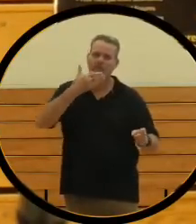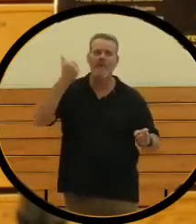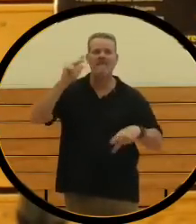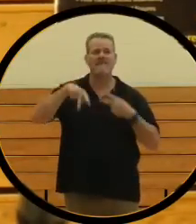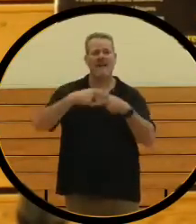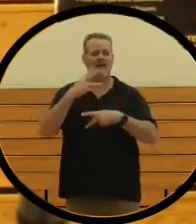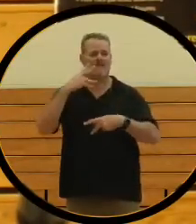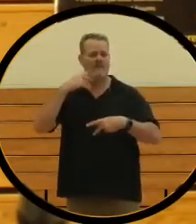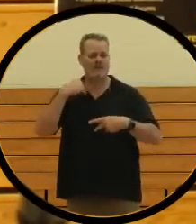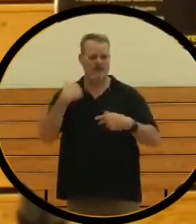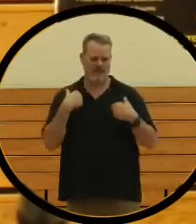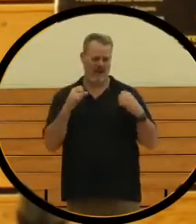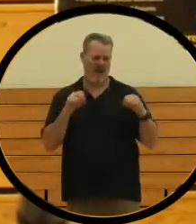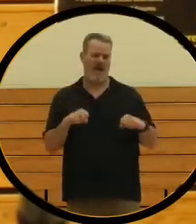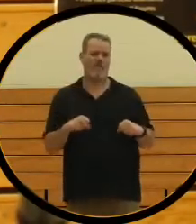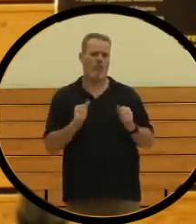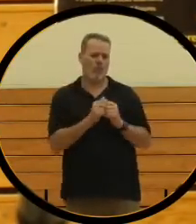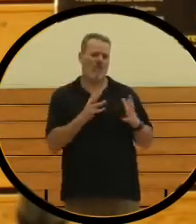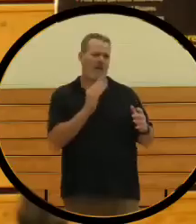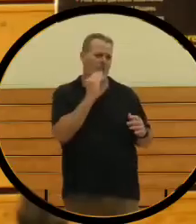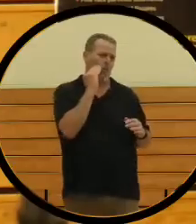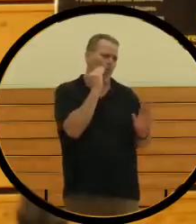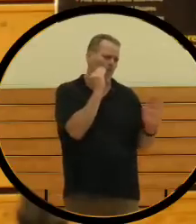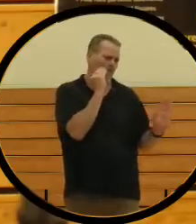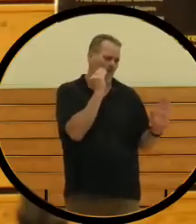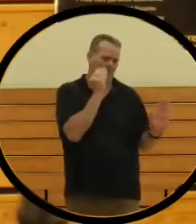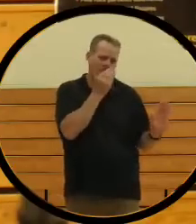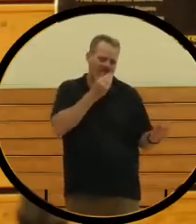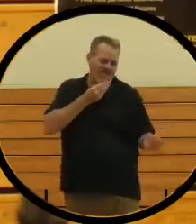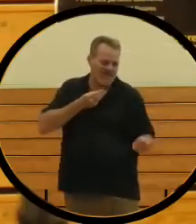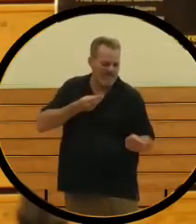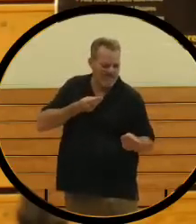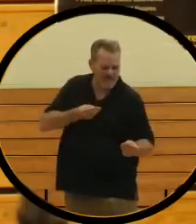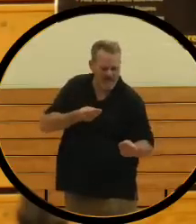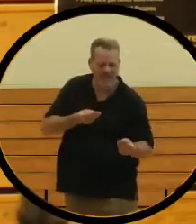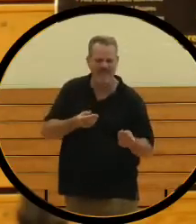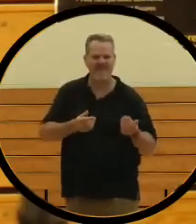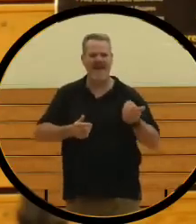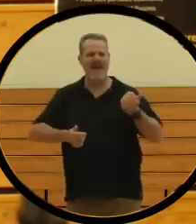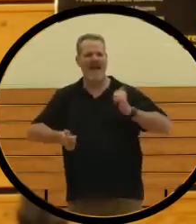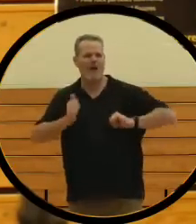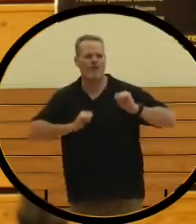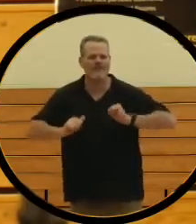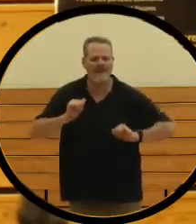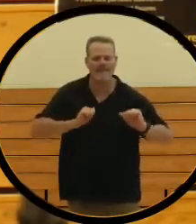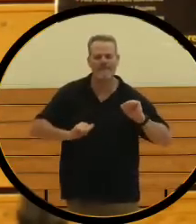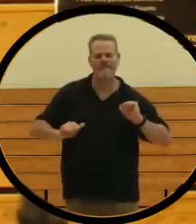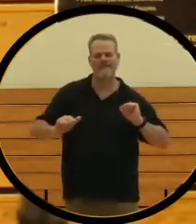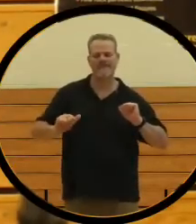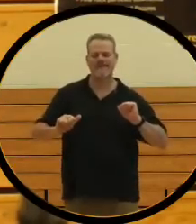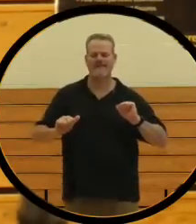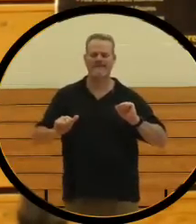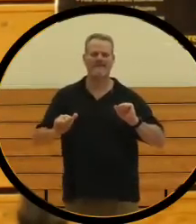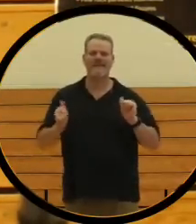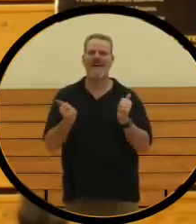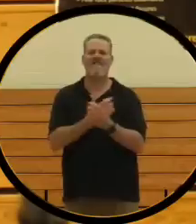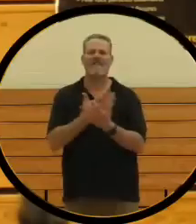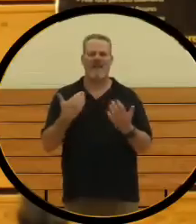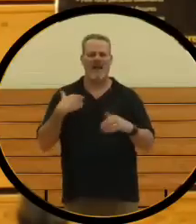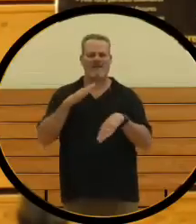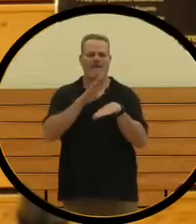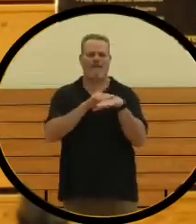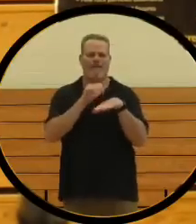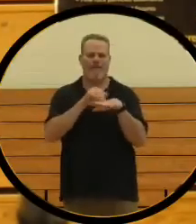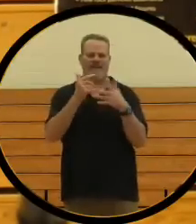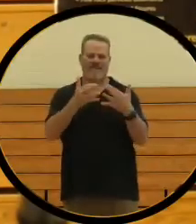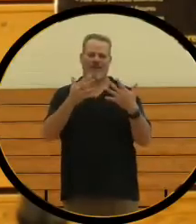best experience that they can. We fed them entertainment, and they're all pet friendly as well.